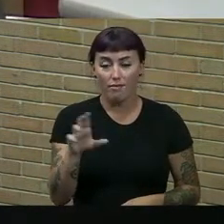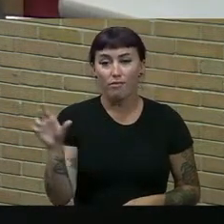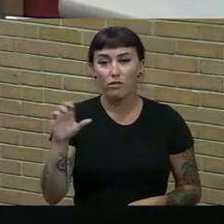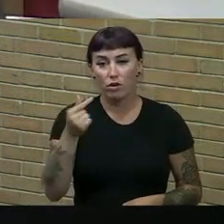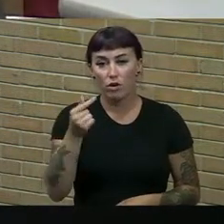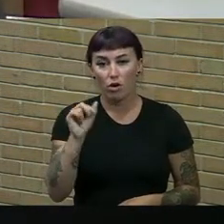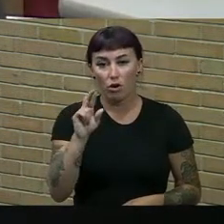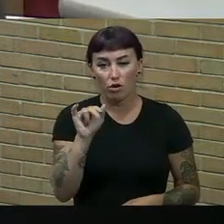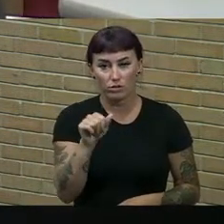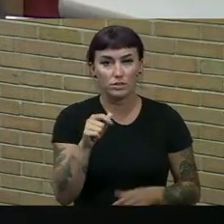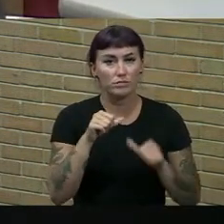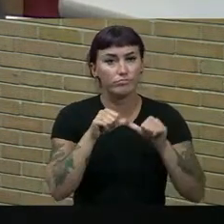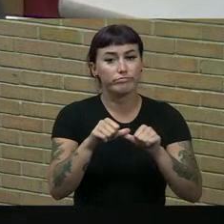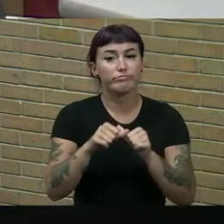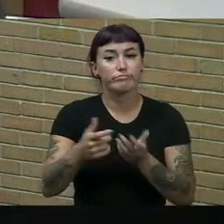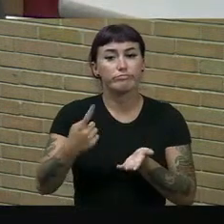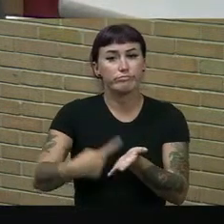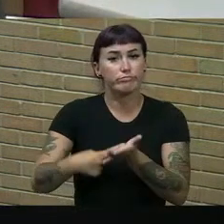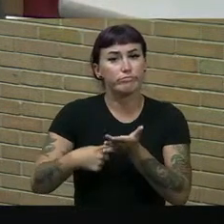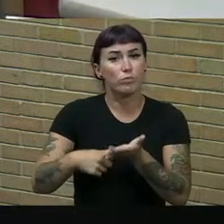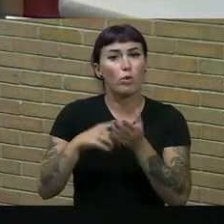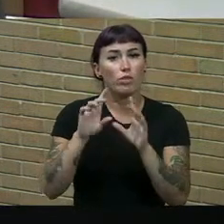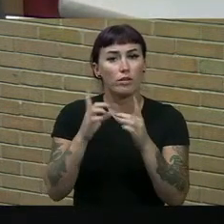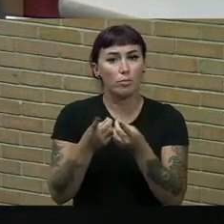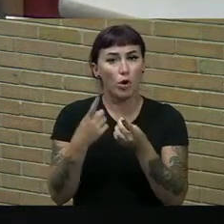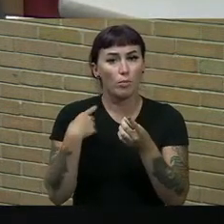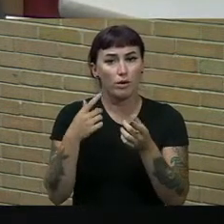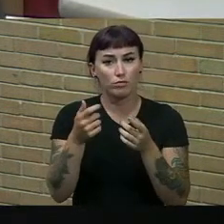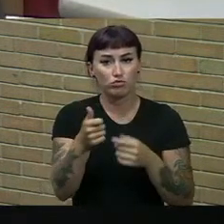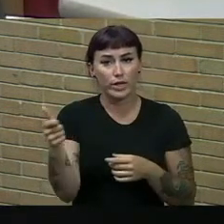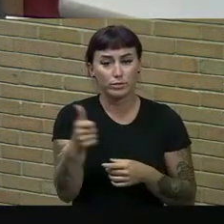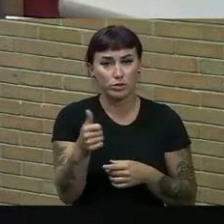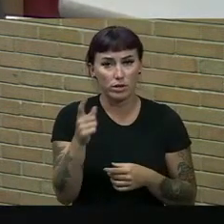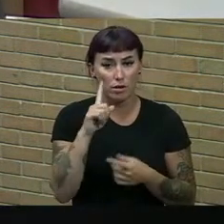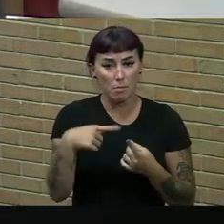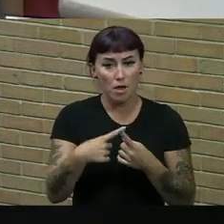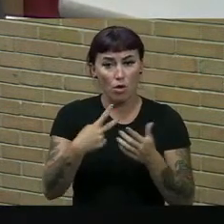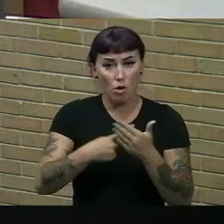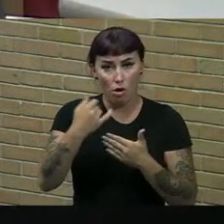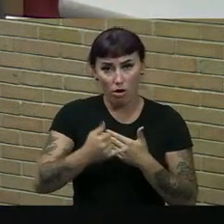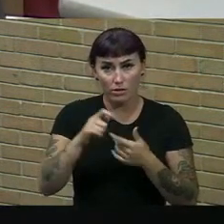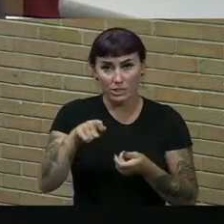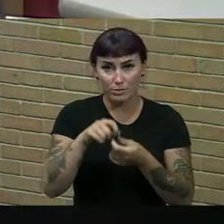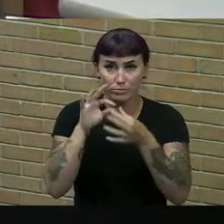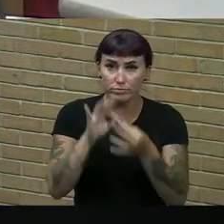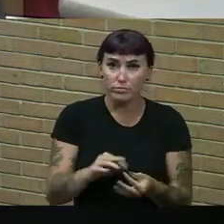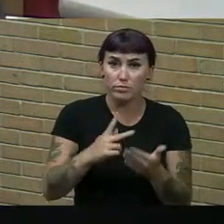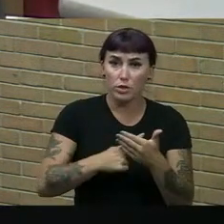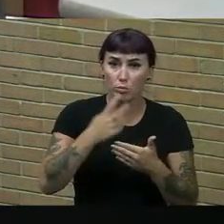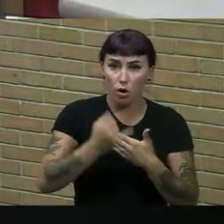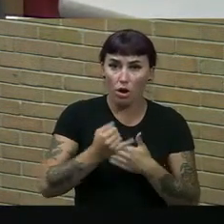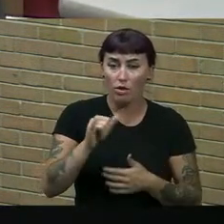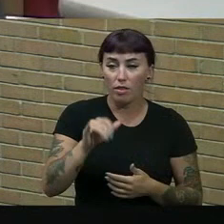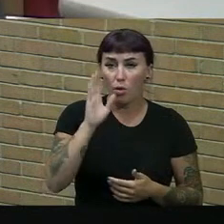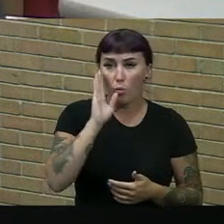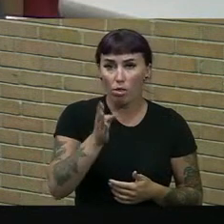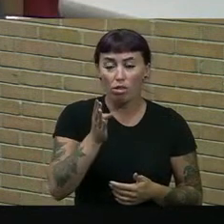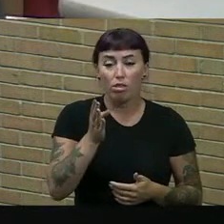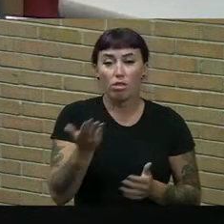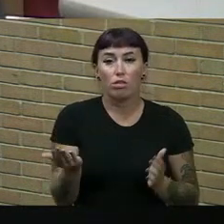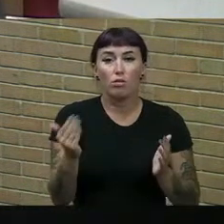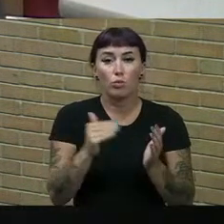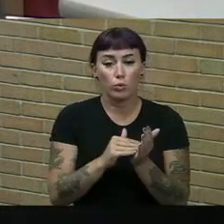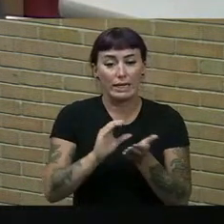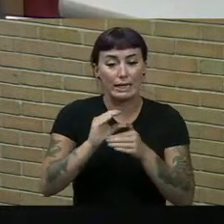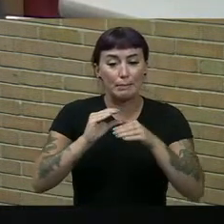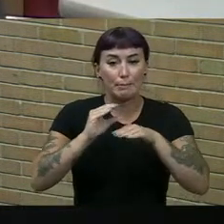with Department of Transportation about these projects, particularly in the context of the project which will repave